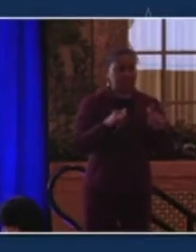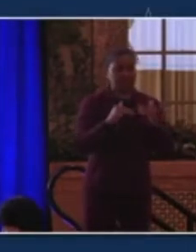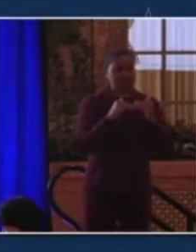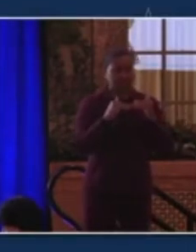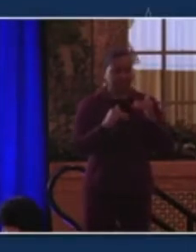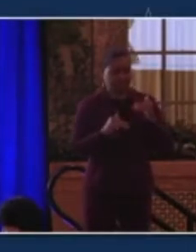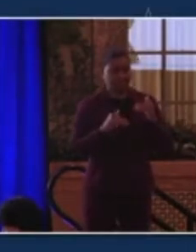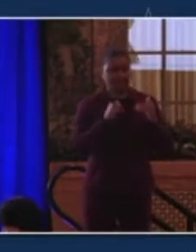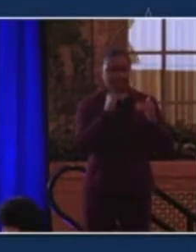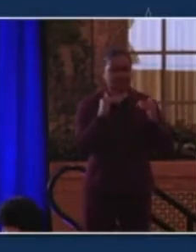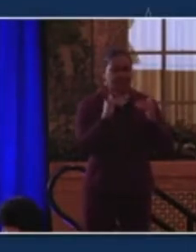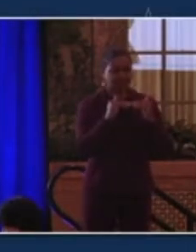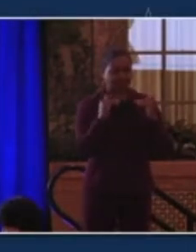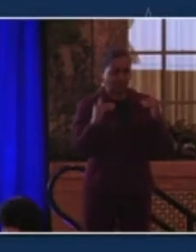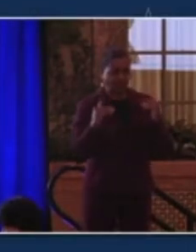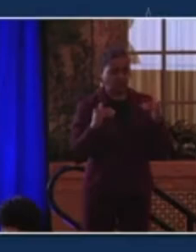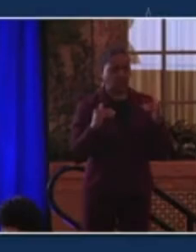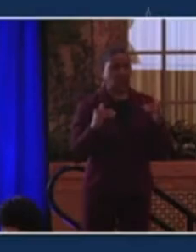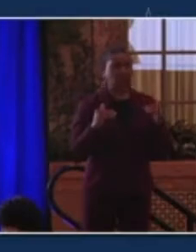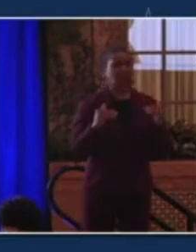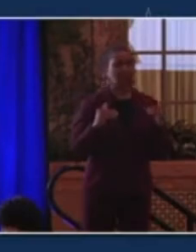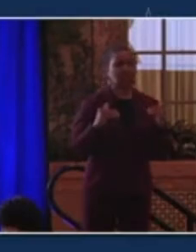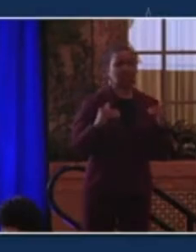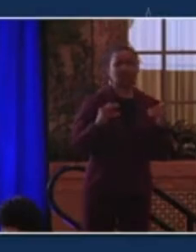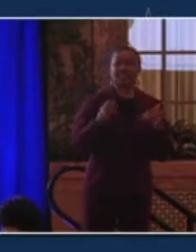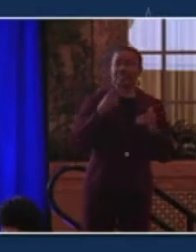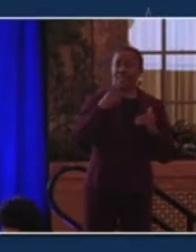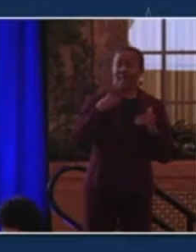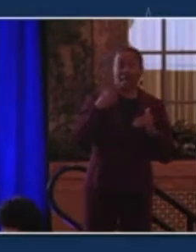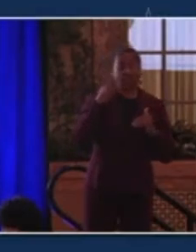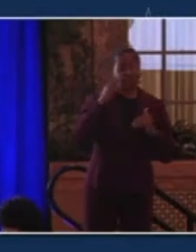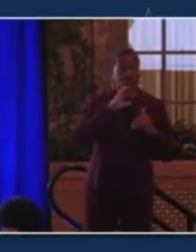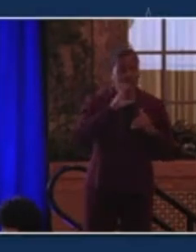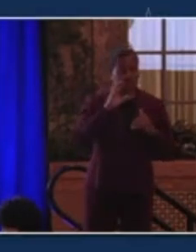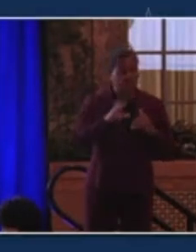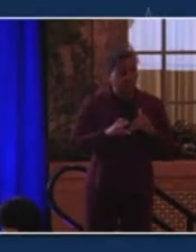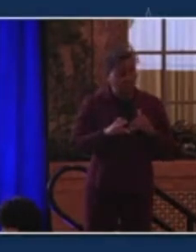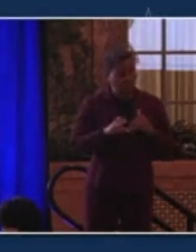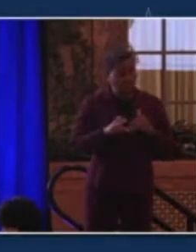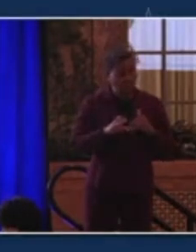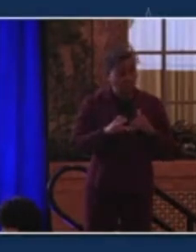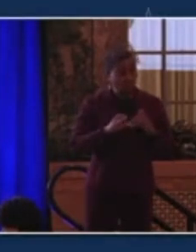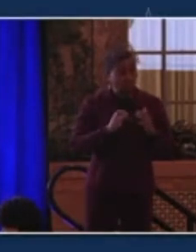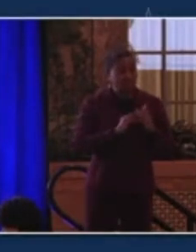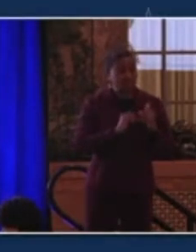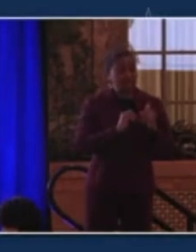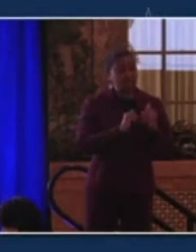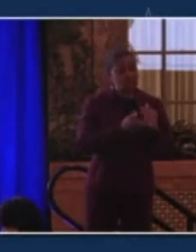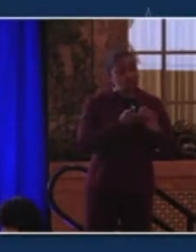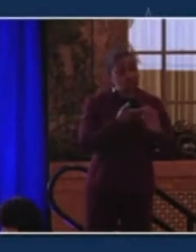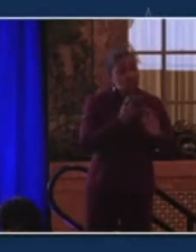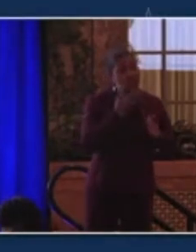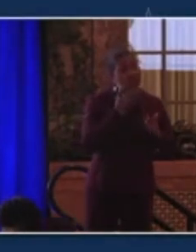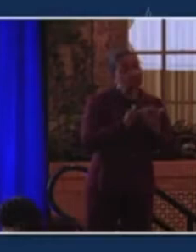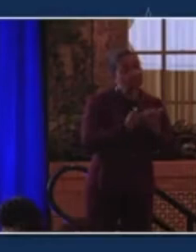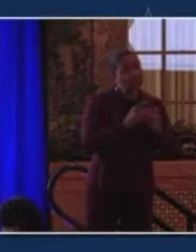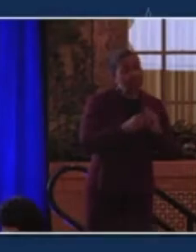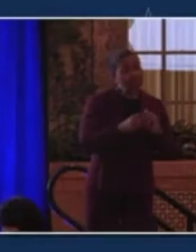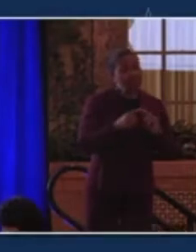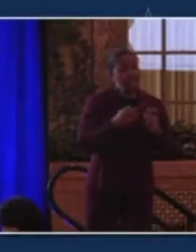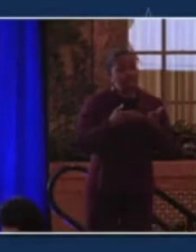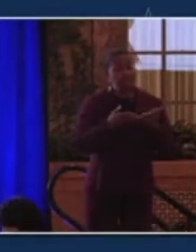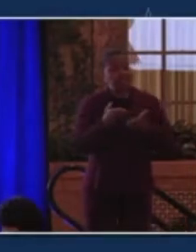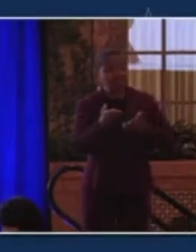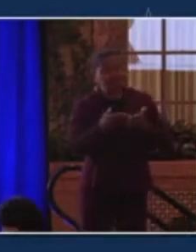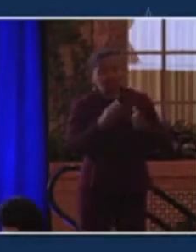unequally and unfairly." He said, "I see a Chicago instead that runs well, but in which the